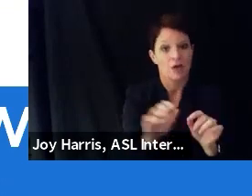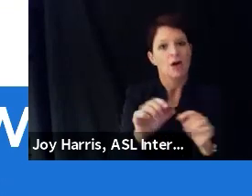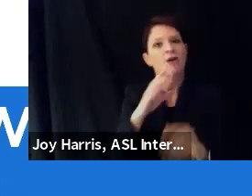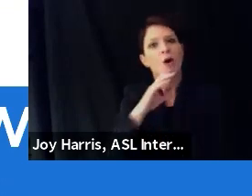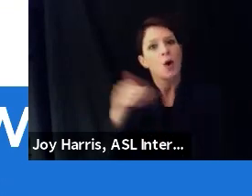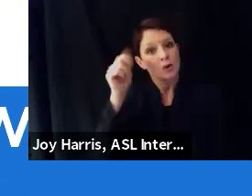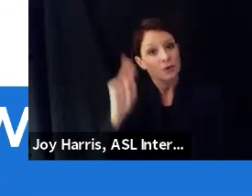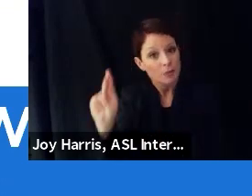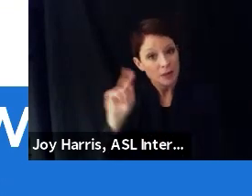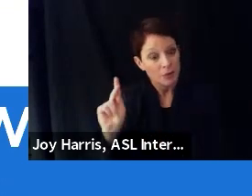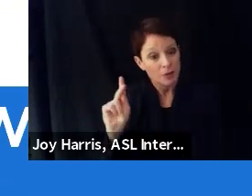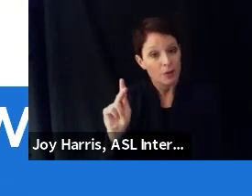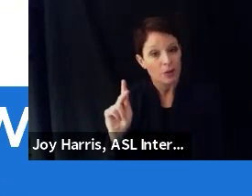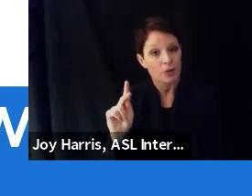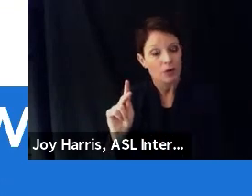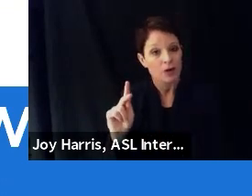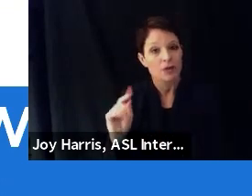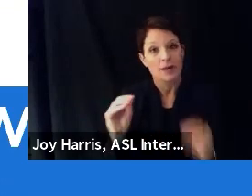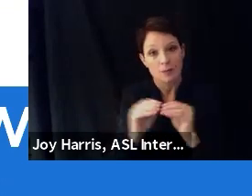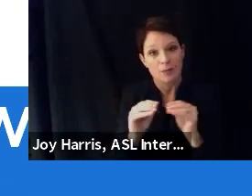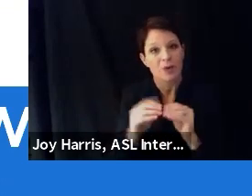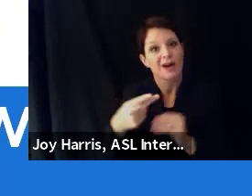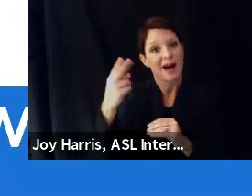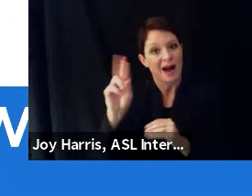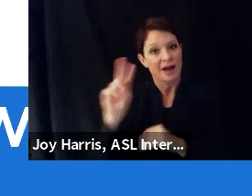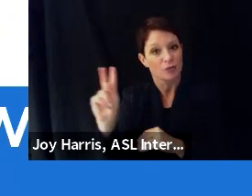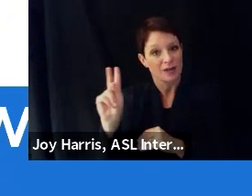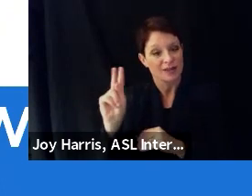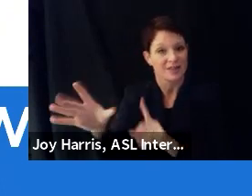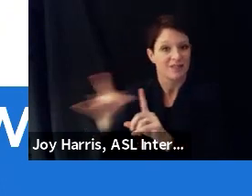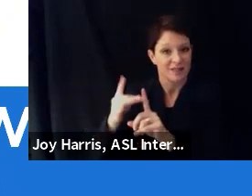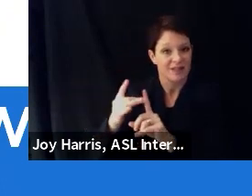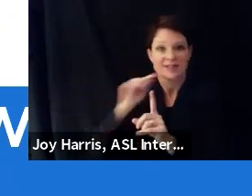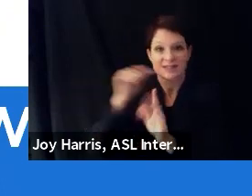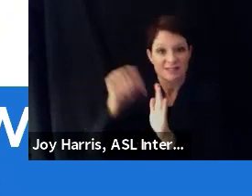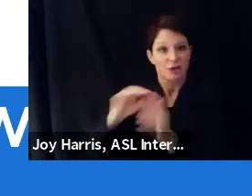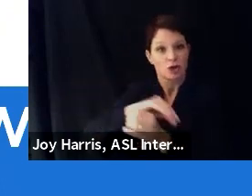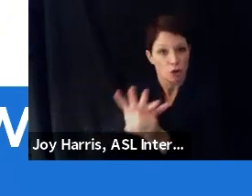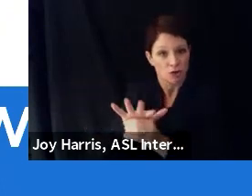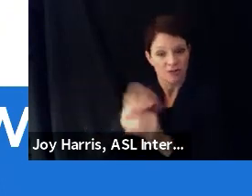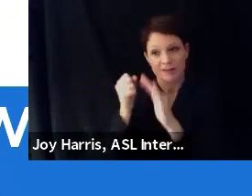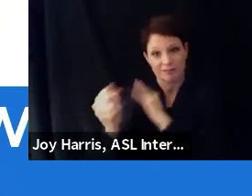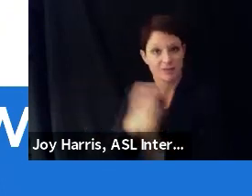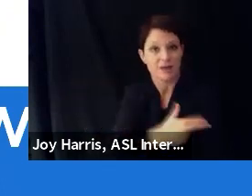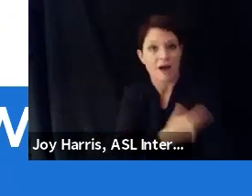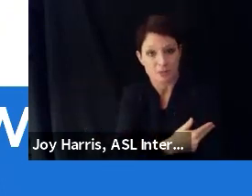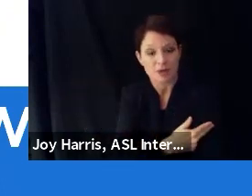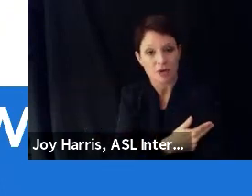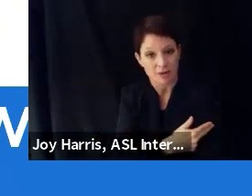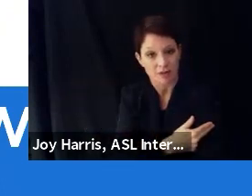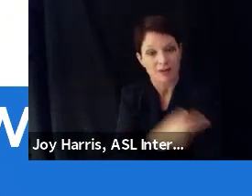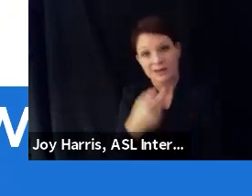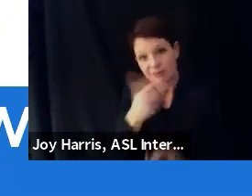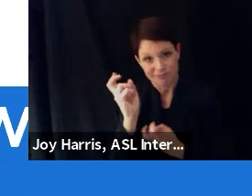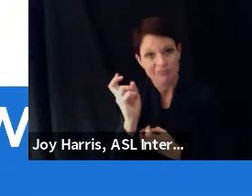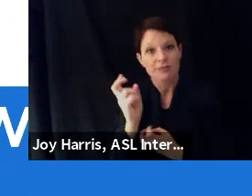people who are at really, greater risk of getting severe COVID and being admitted to the hospital, any